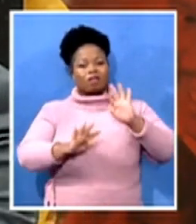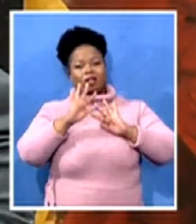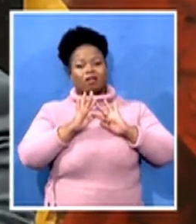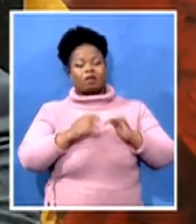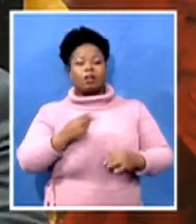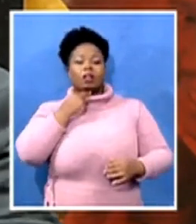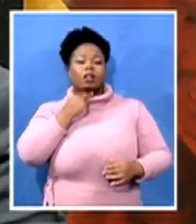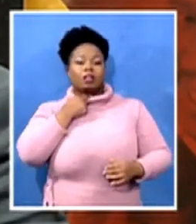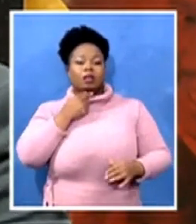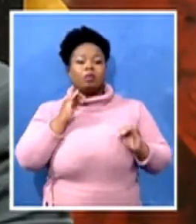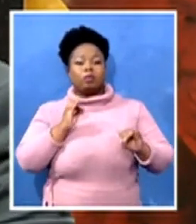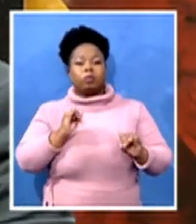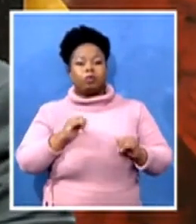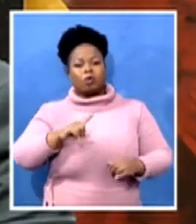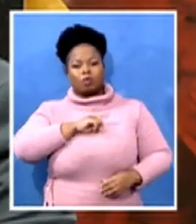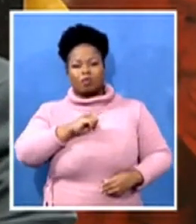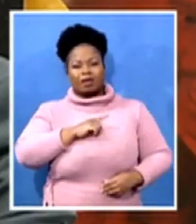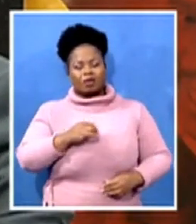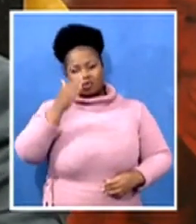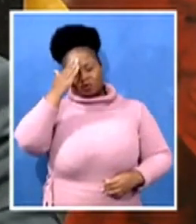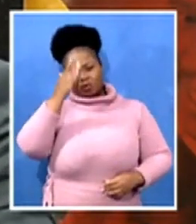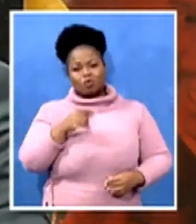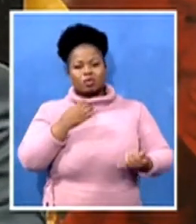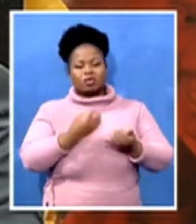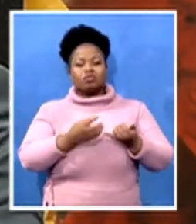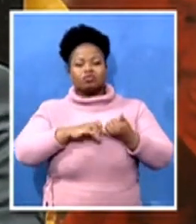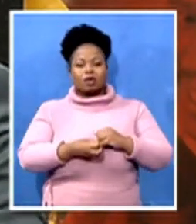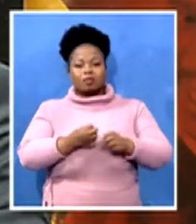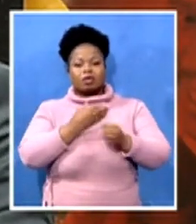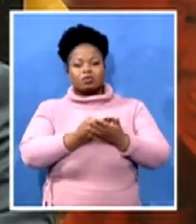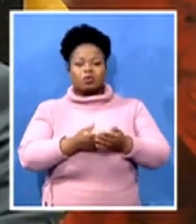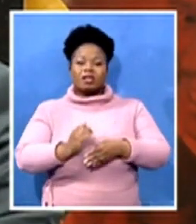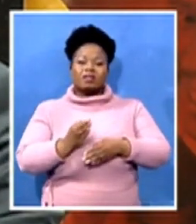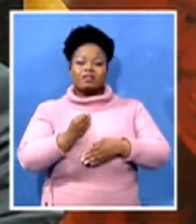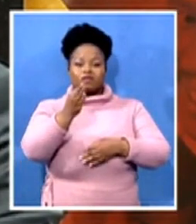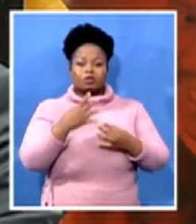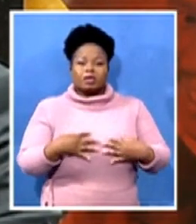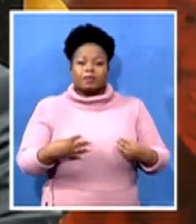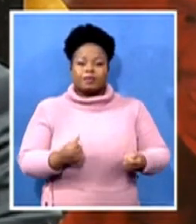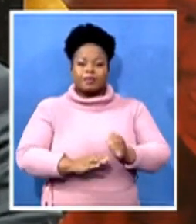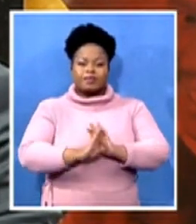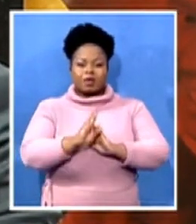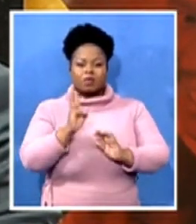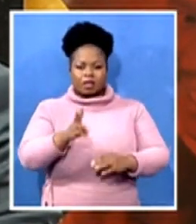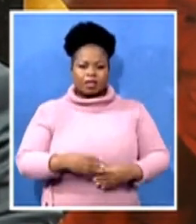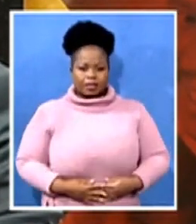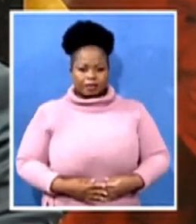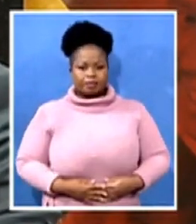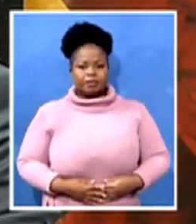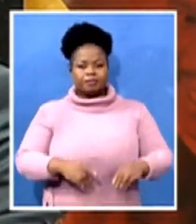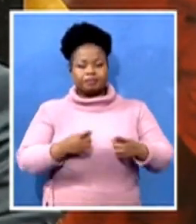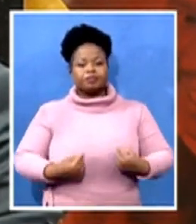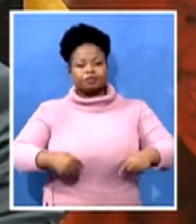never recover from. Every citizen has a responsibility to protect himself or herself from